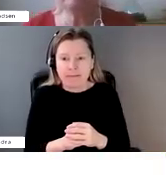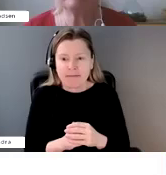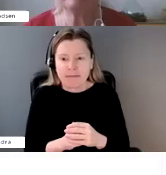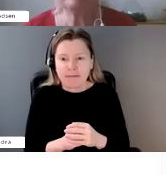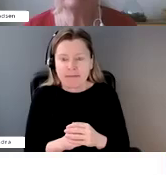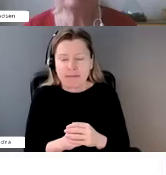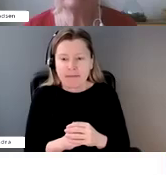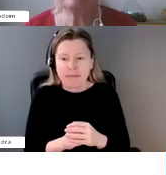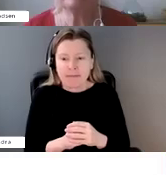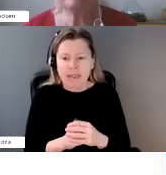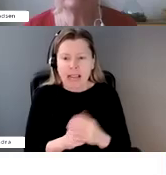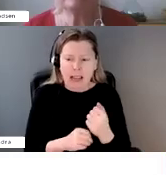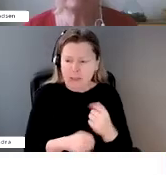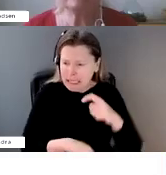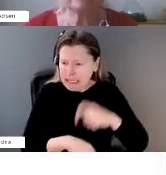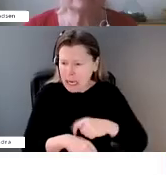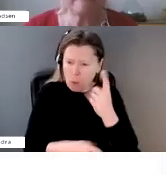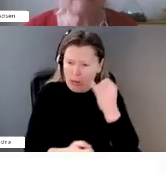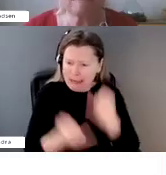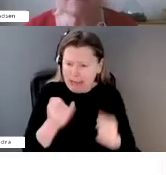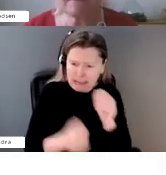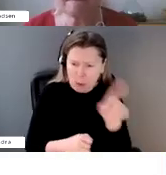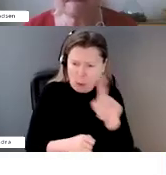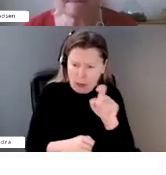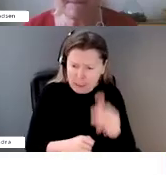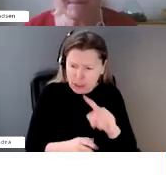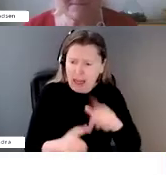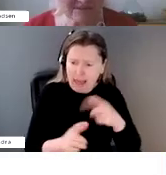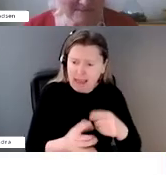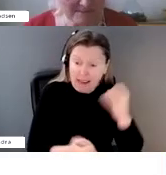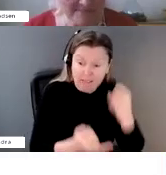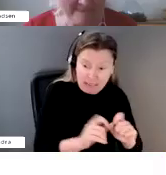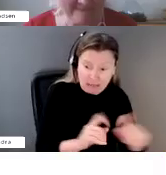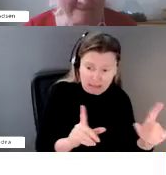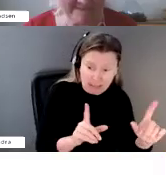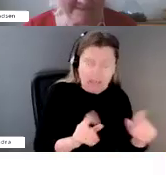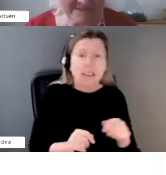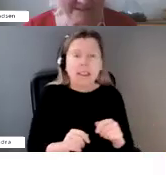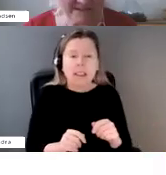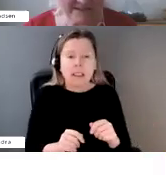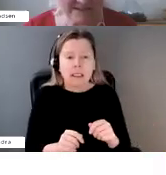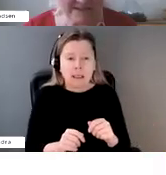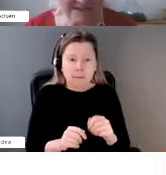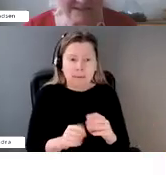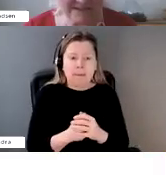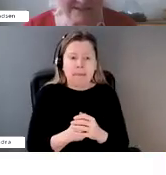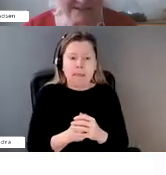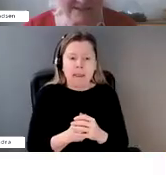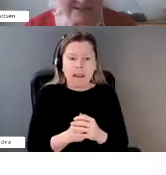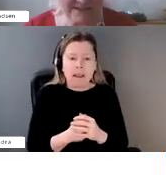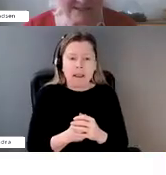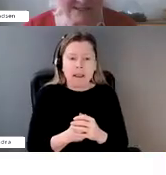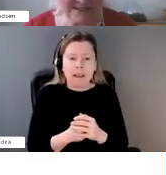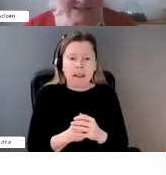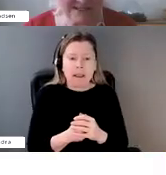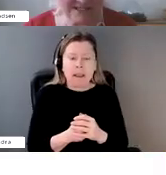We have time for one last question, then I'm gonna just do some final slides. How do you accommodate for literacy and